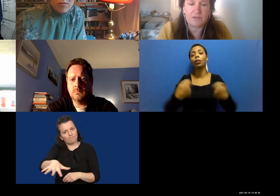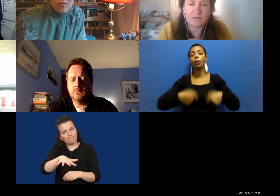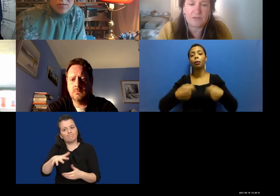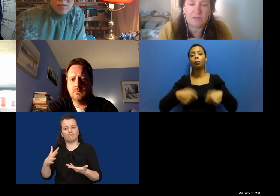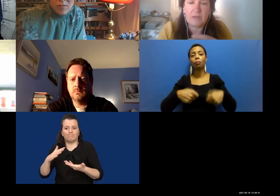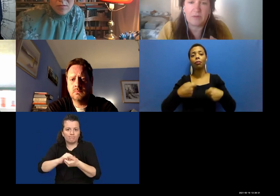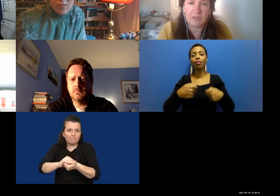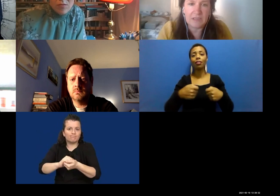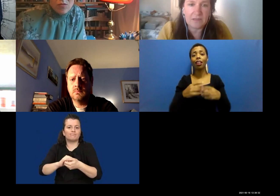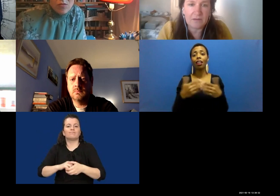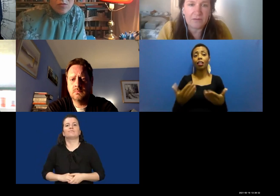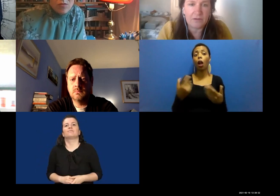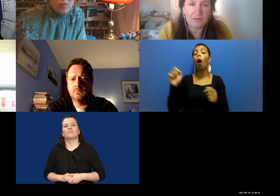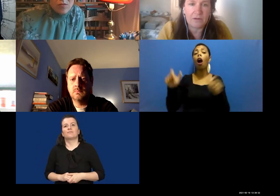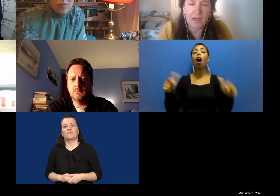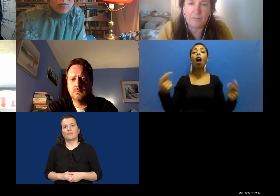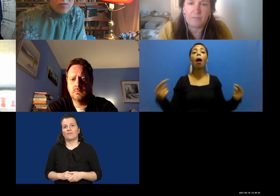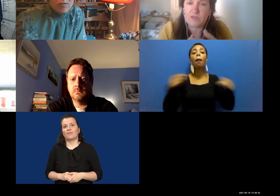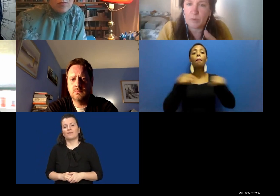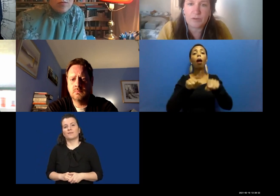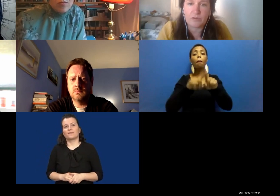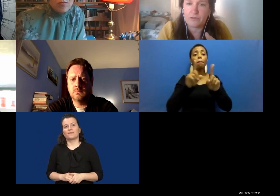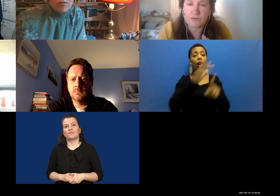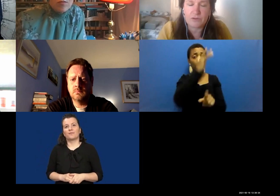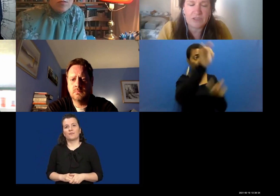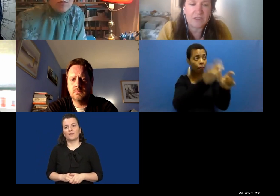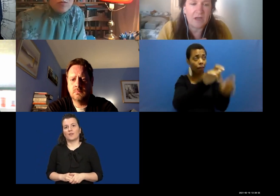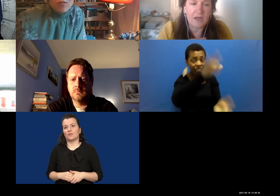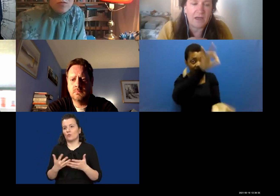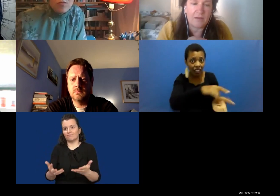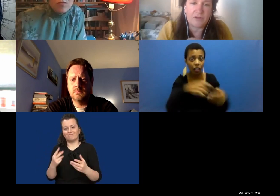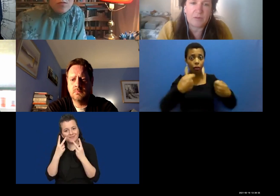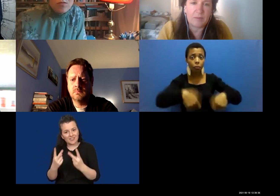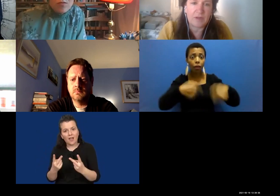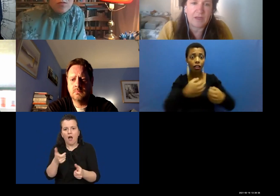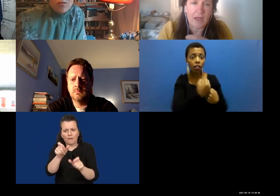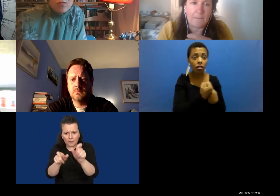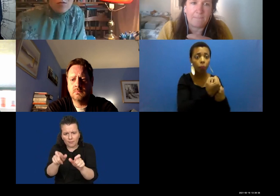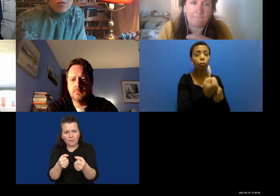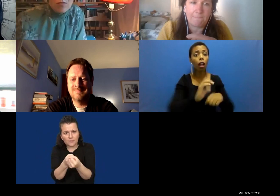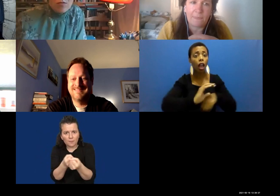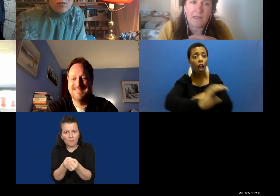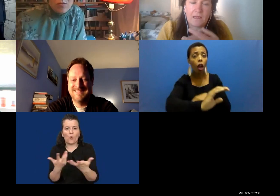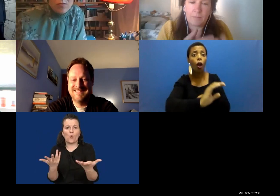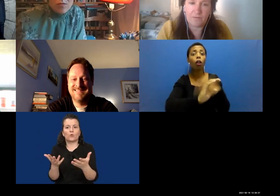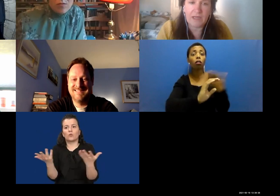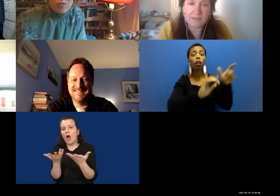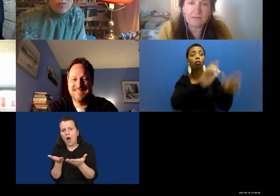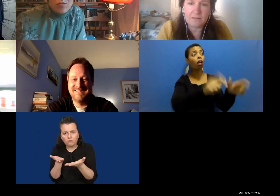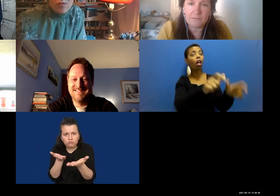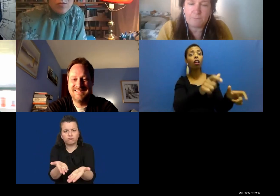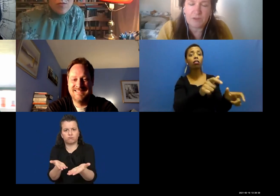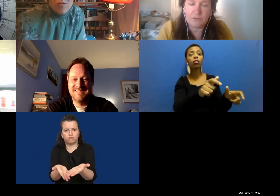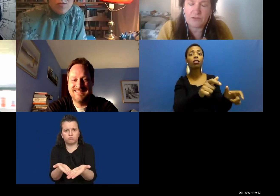partnerships, there's the people that need the support or the resources. There's the people that